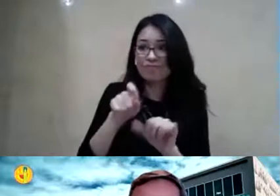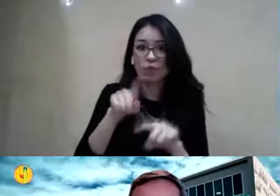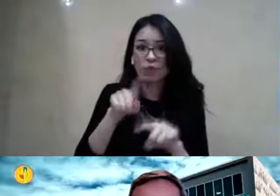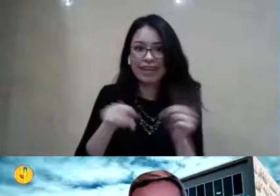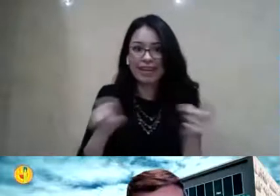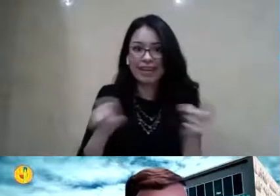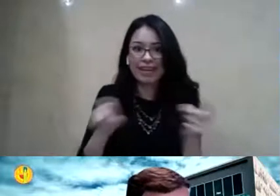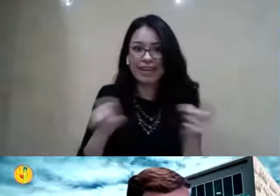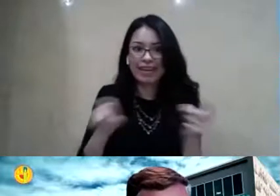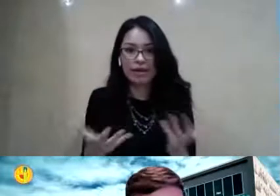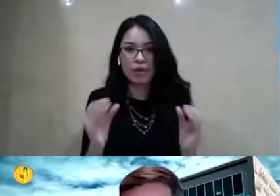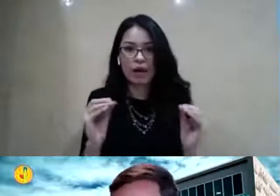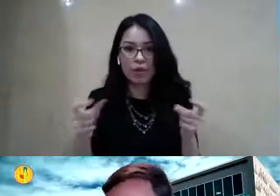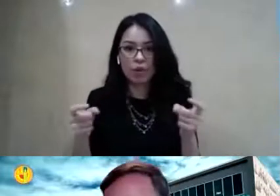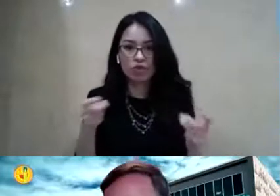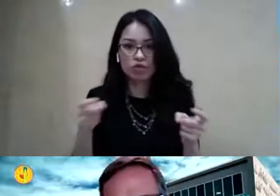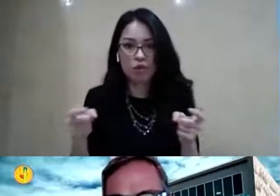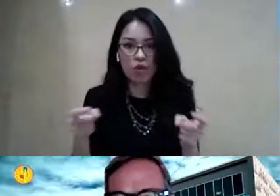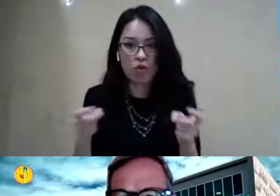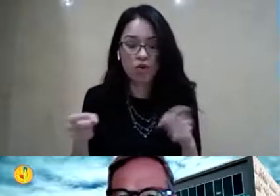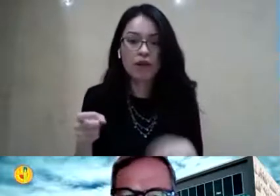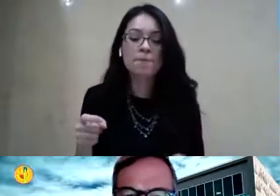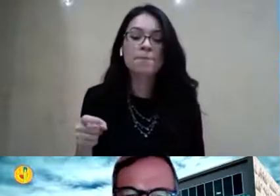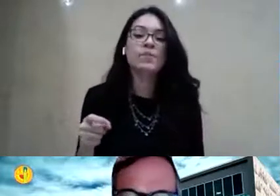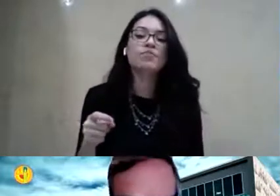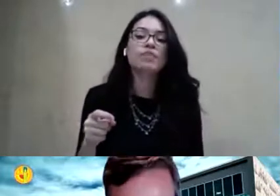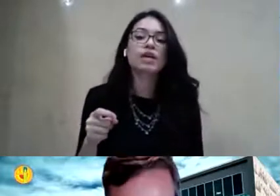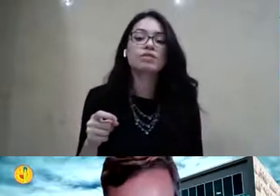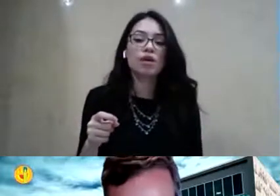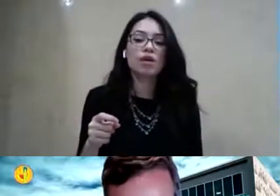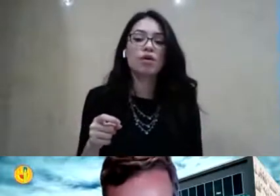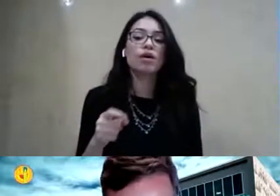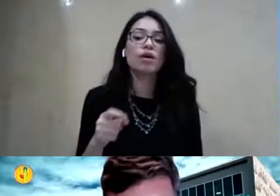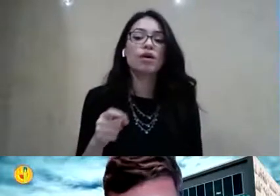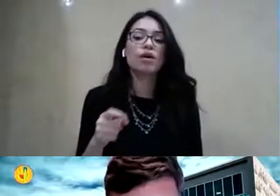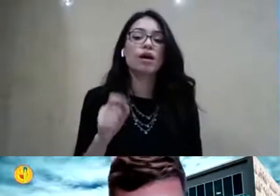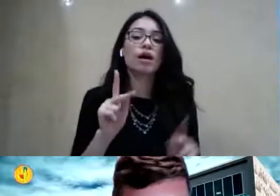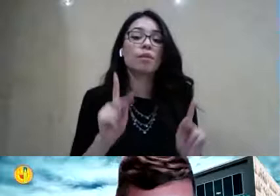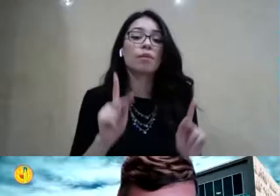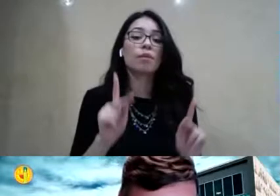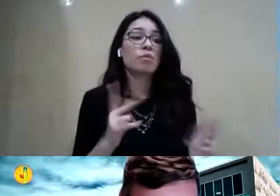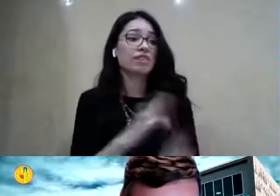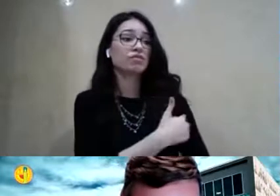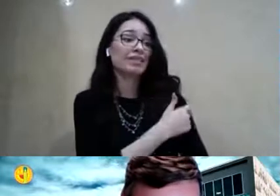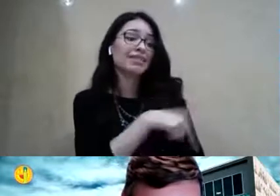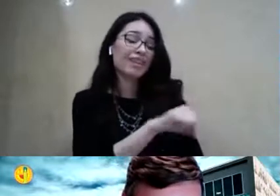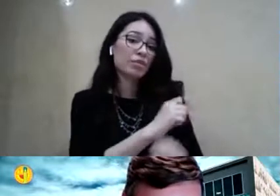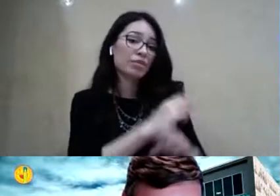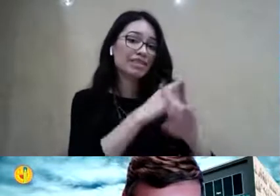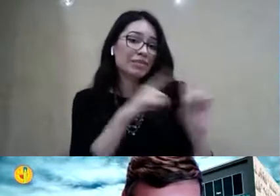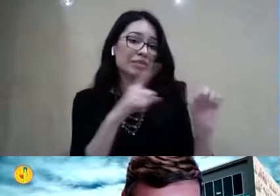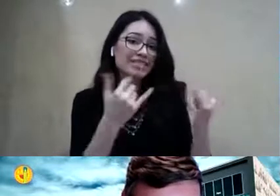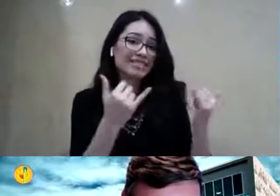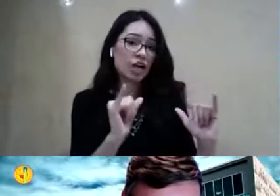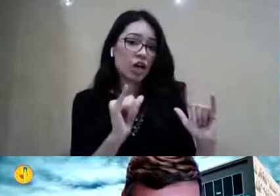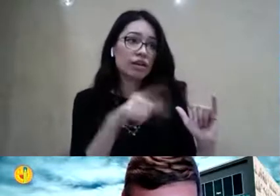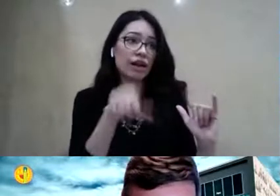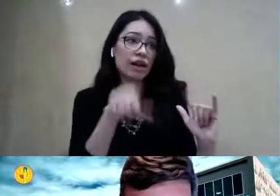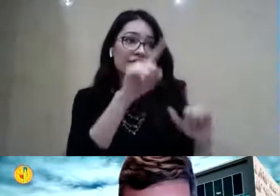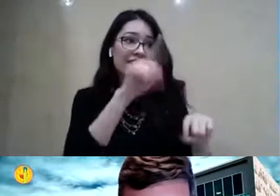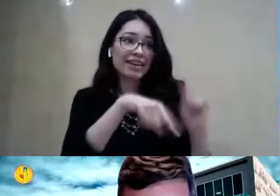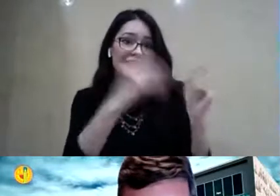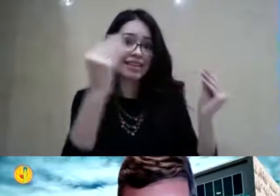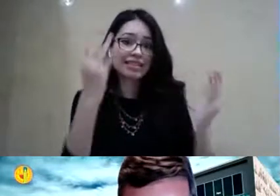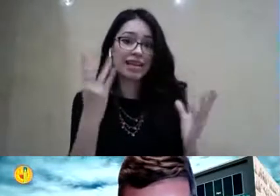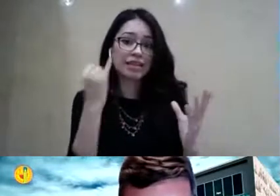who works at a school may be vaccinated and themselves are protected, we still don't know. Scientists can't tell us whether they could still have the virus